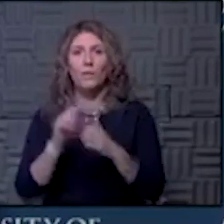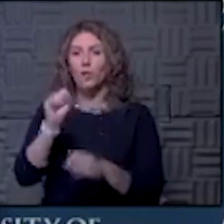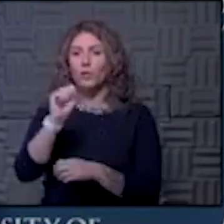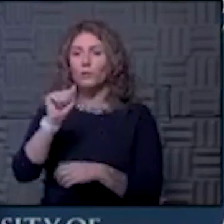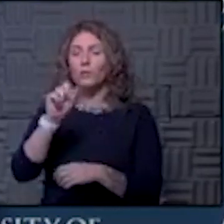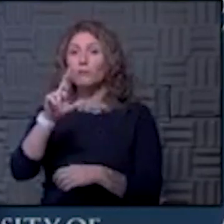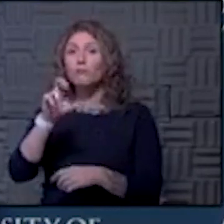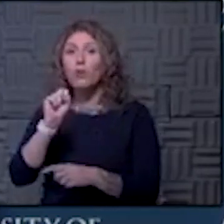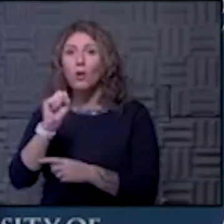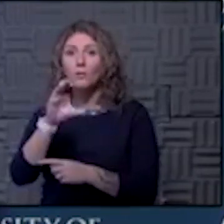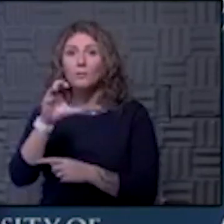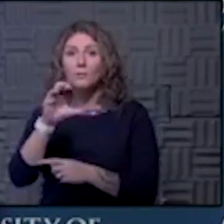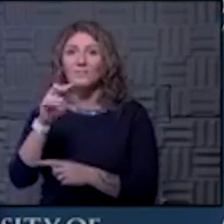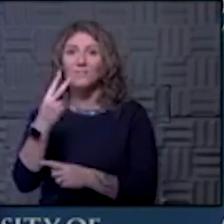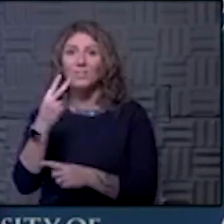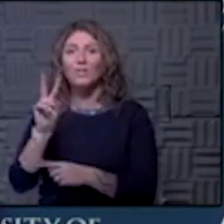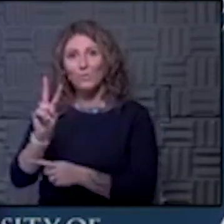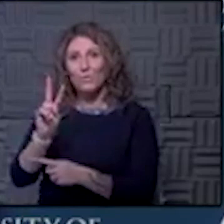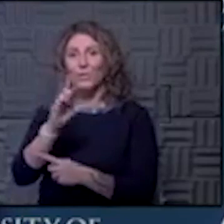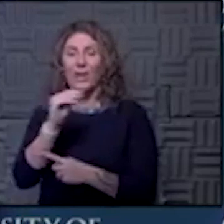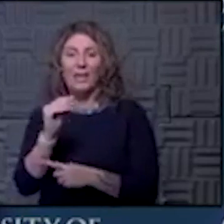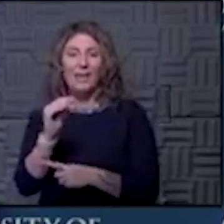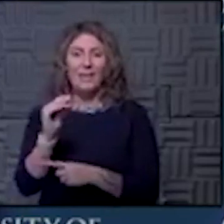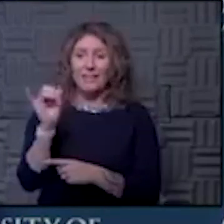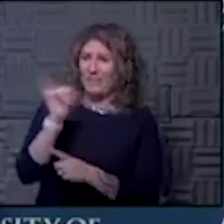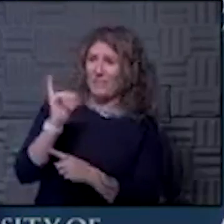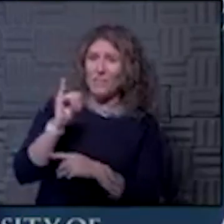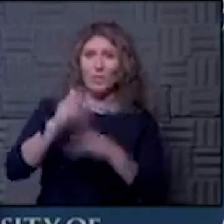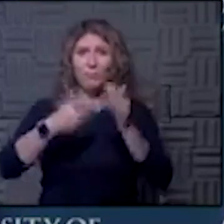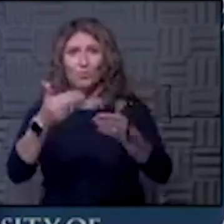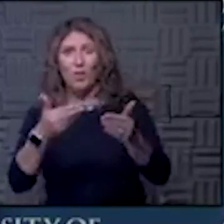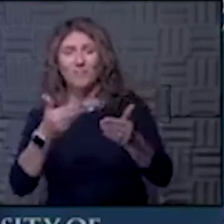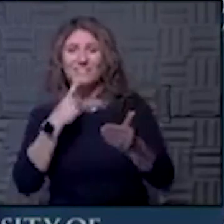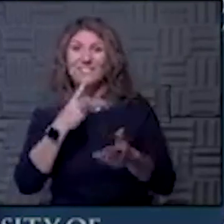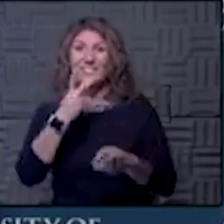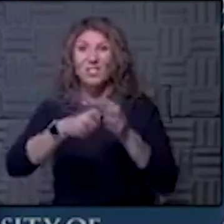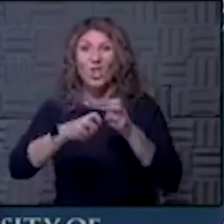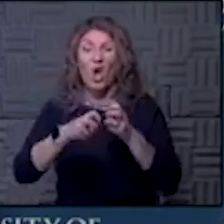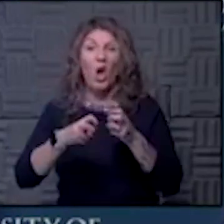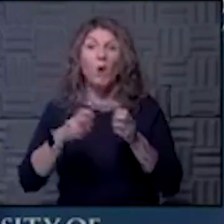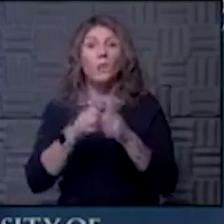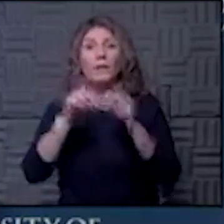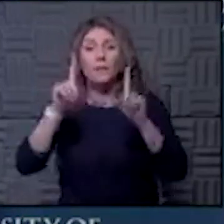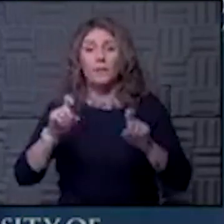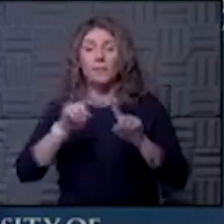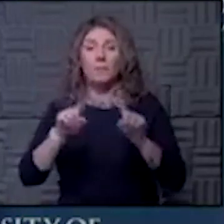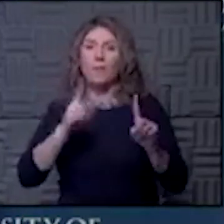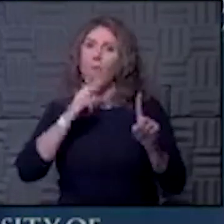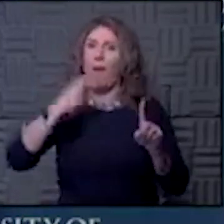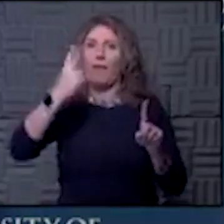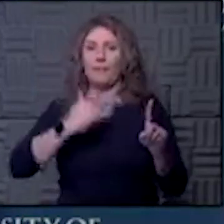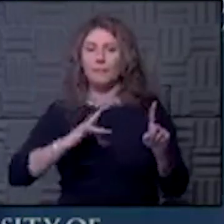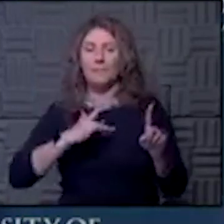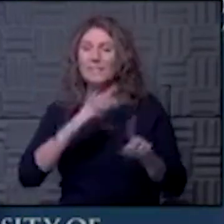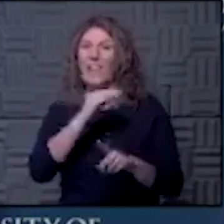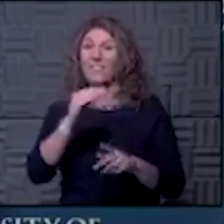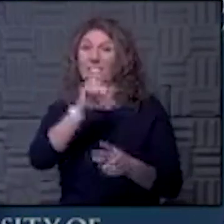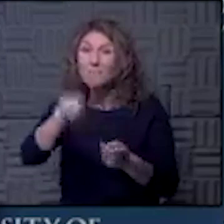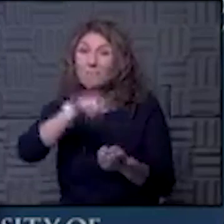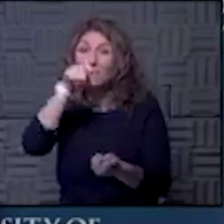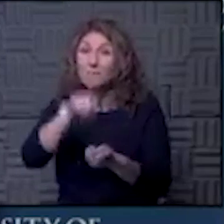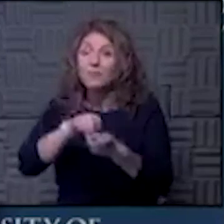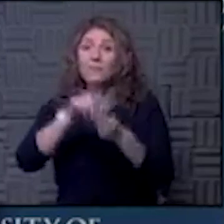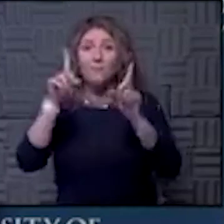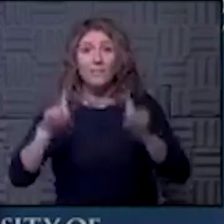SARS-CoV-2. Where in that infection process is difficult to determine with testing, but these are highly sensitive and highly specific tests.